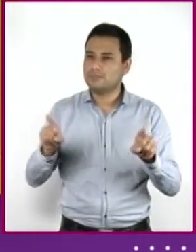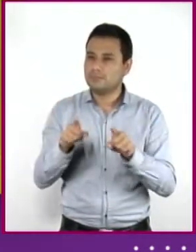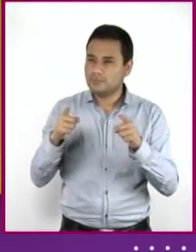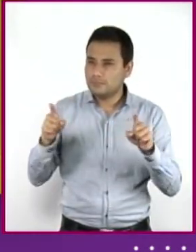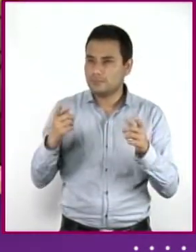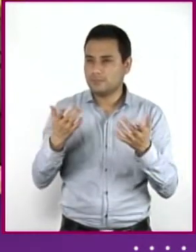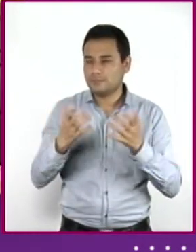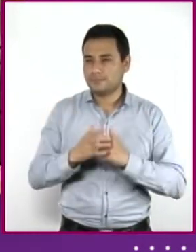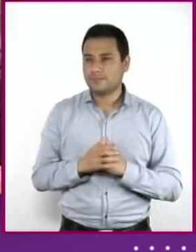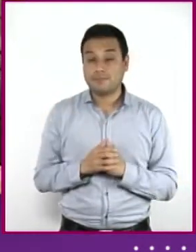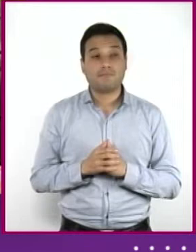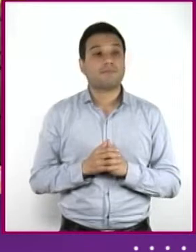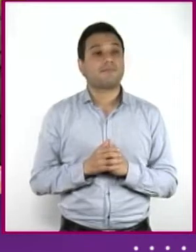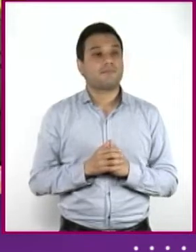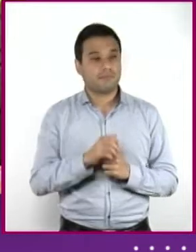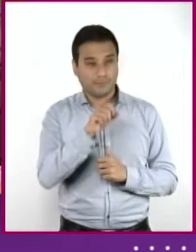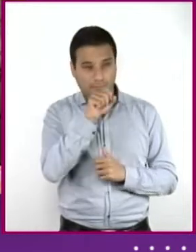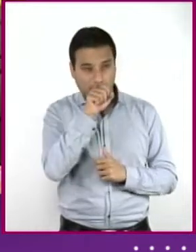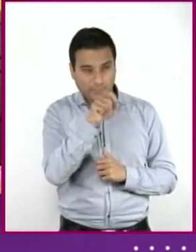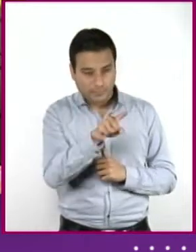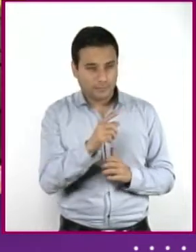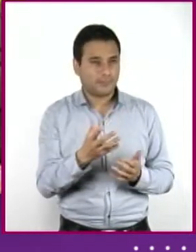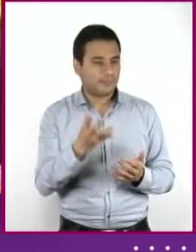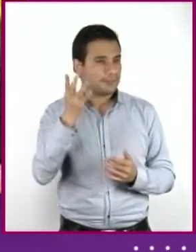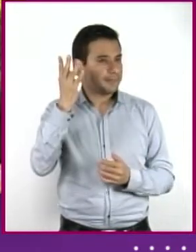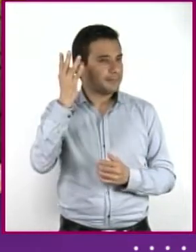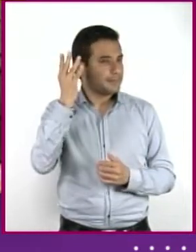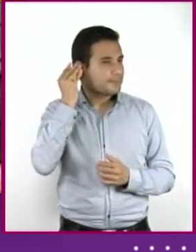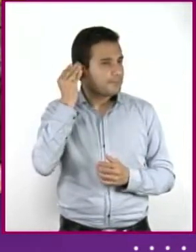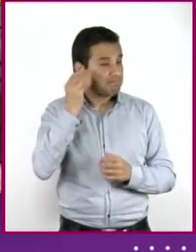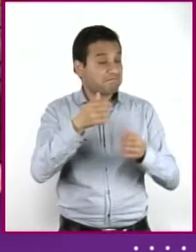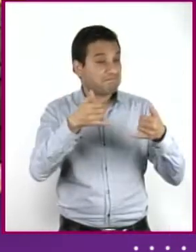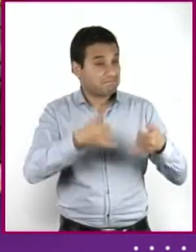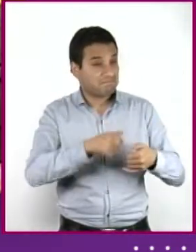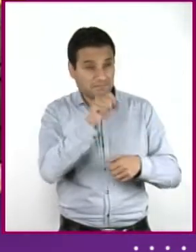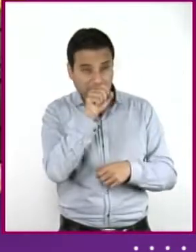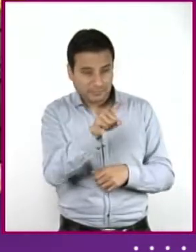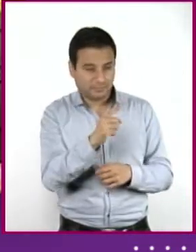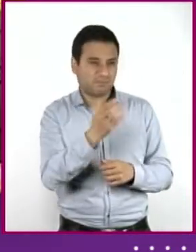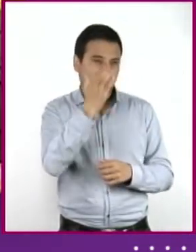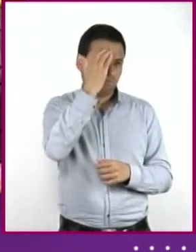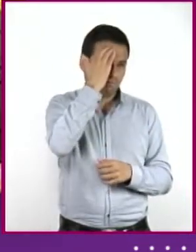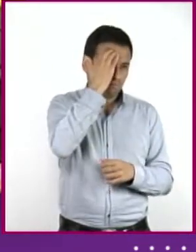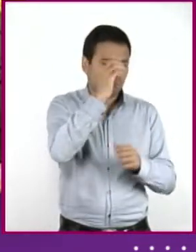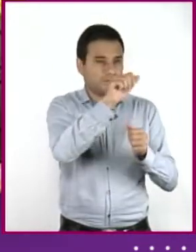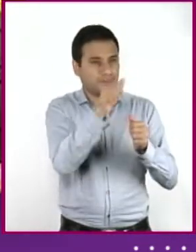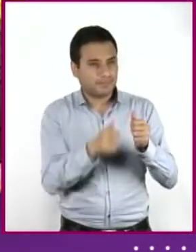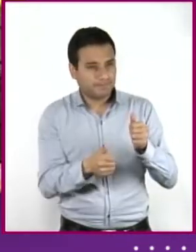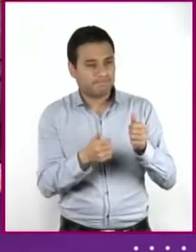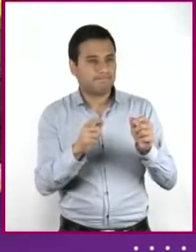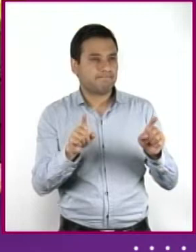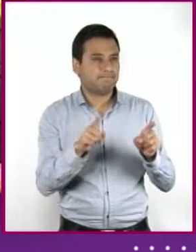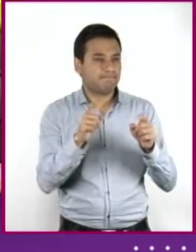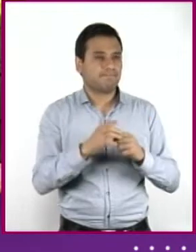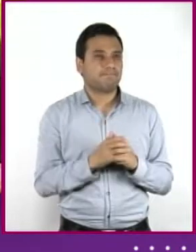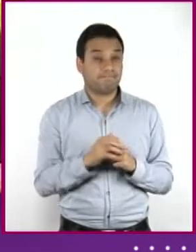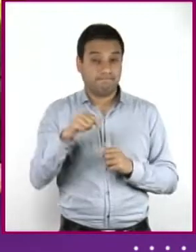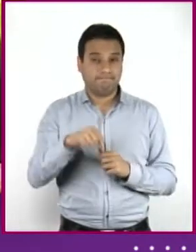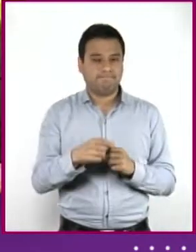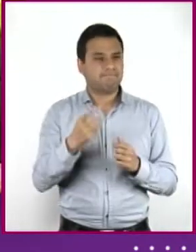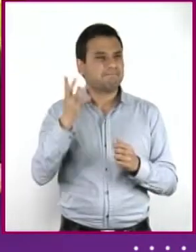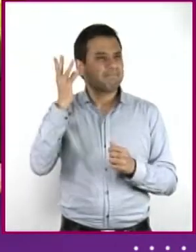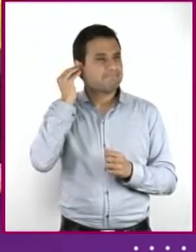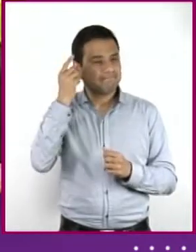about. Knowledge, music, and the arts. It's a radio station by young people and for